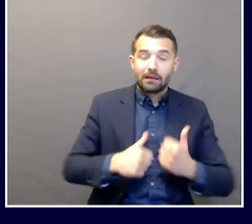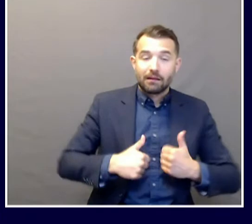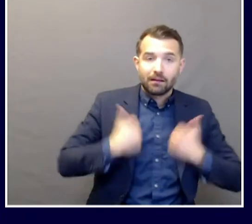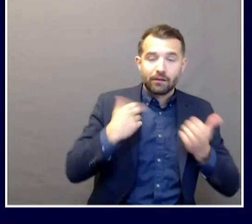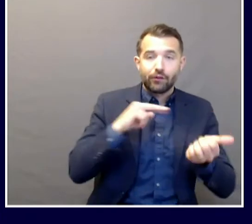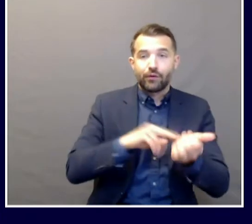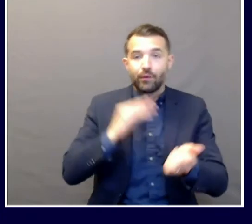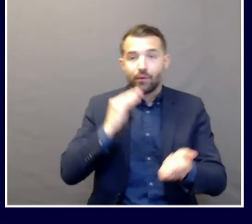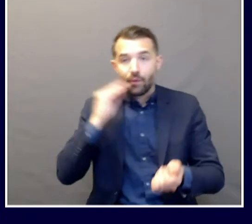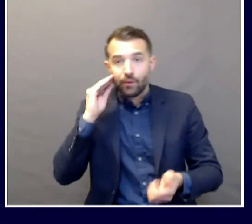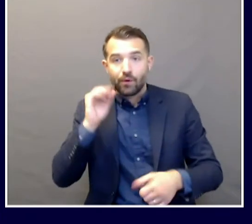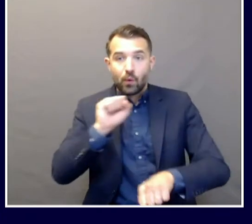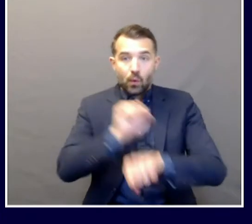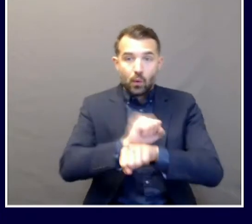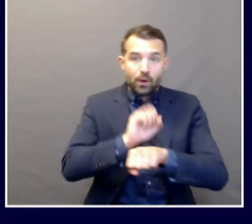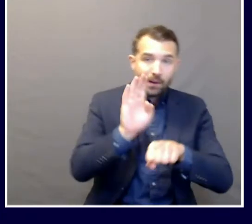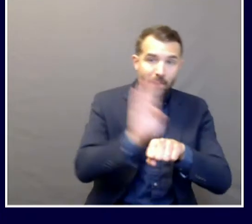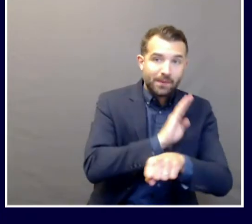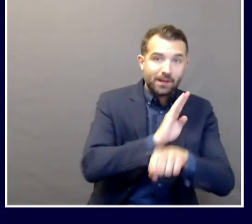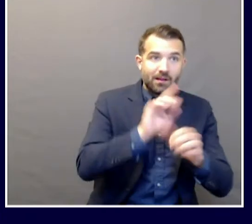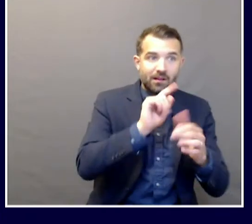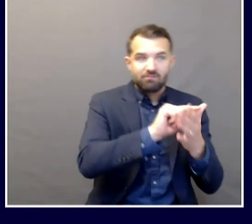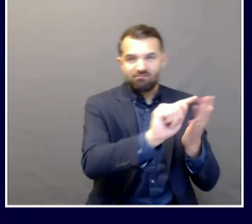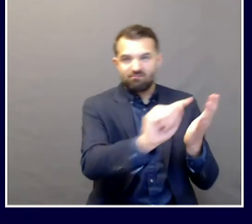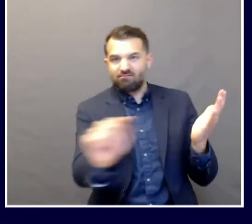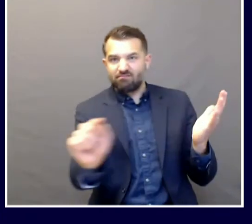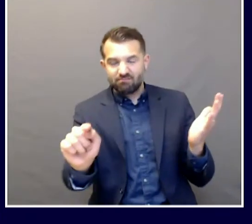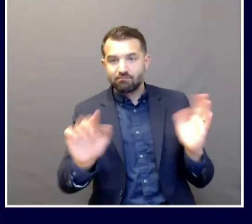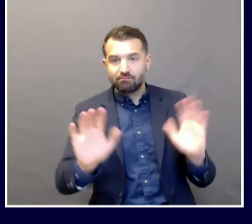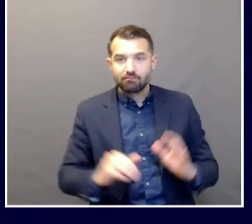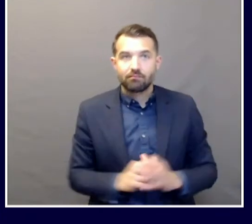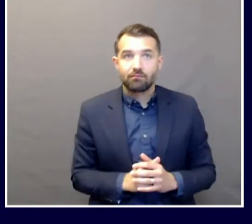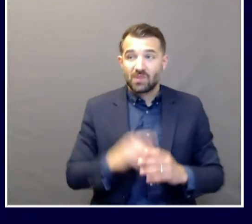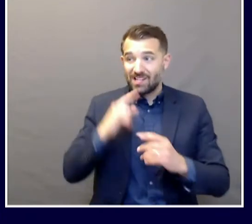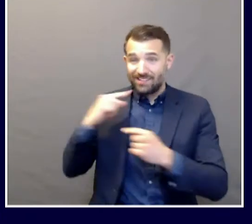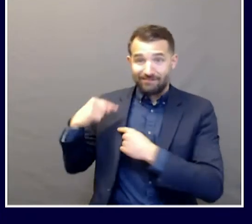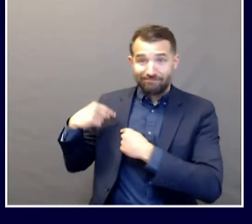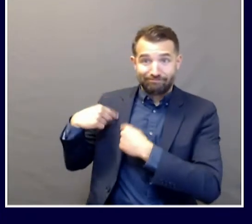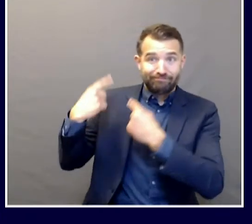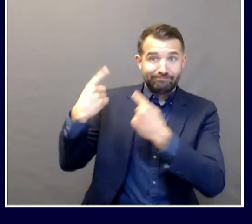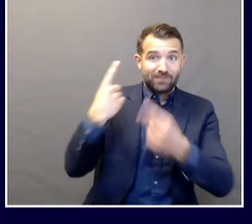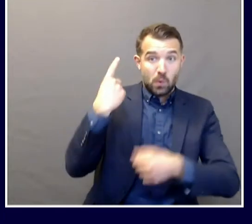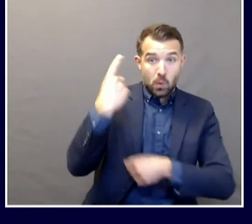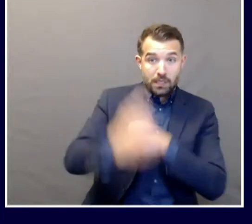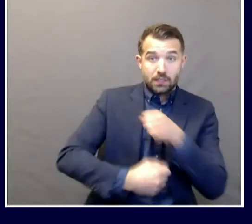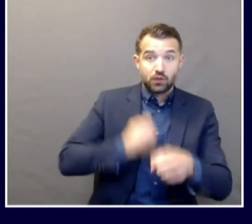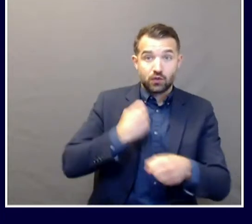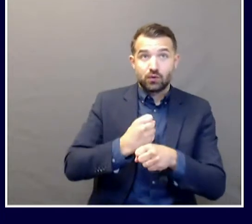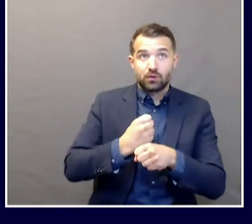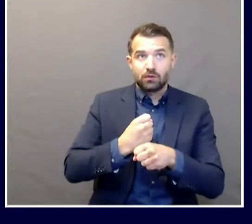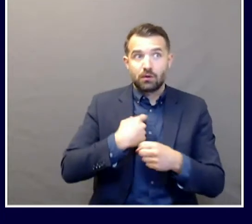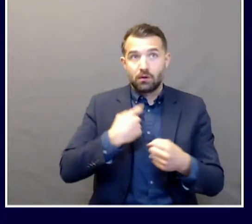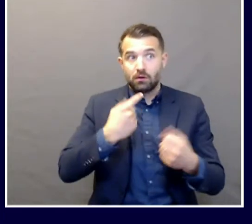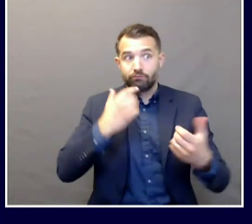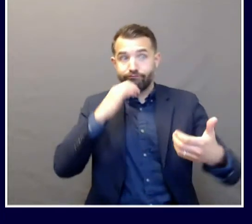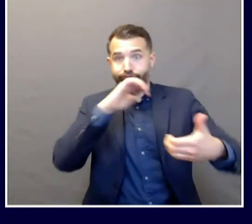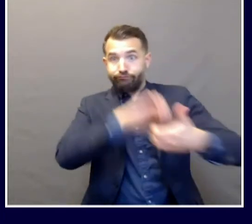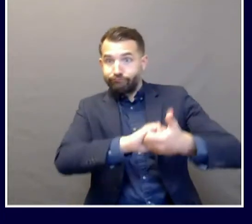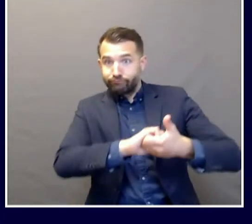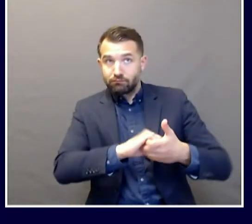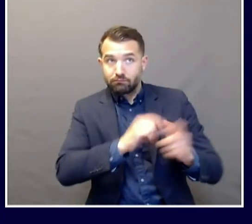then similarly, as you've covered for the past year, we worked with those places again to get testing in place, make sure they